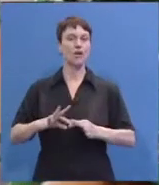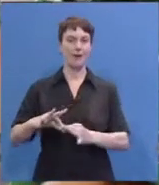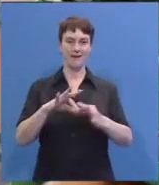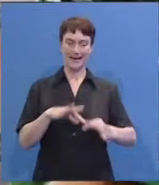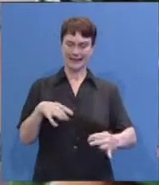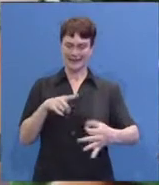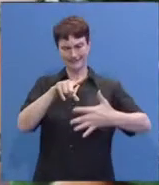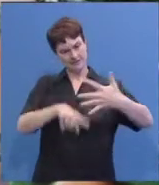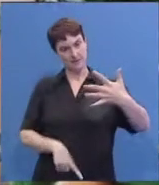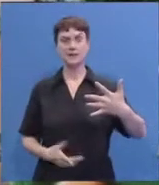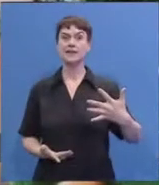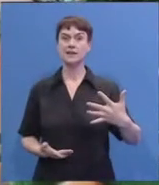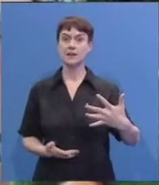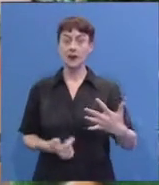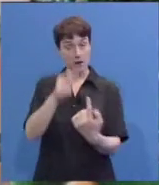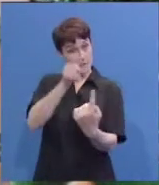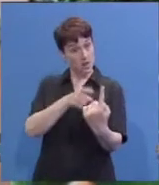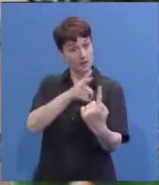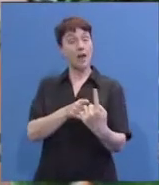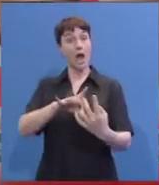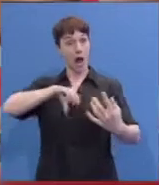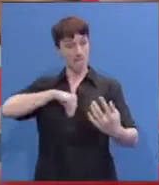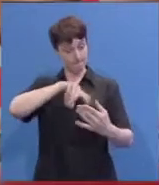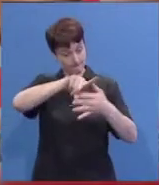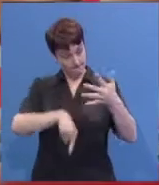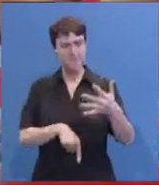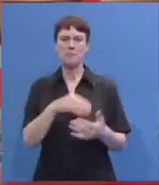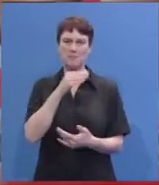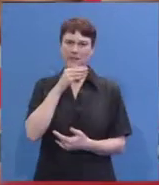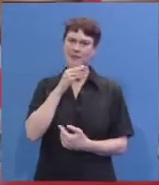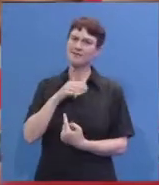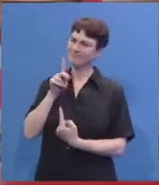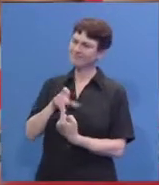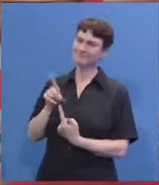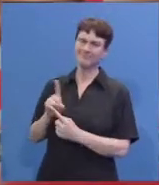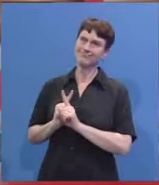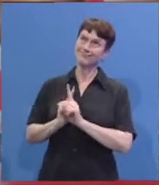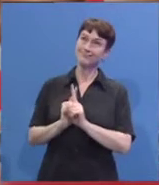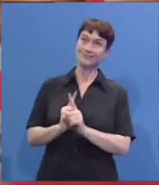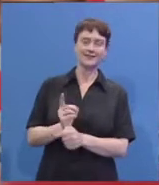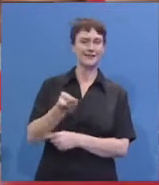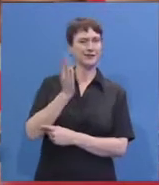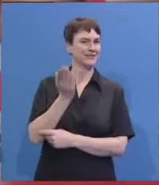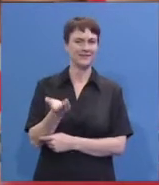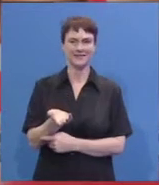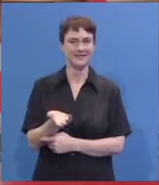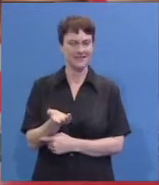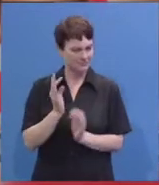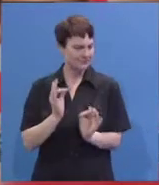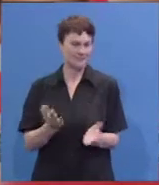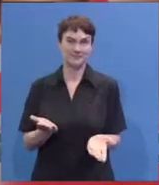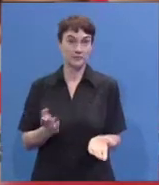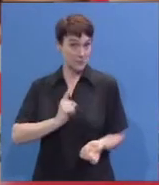And when one embraces those values, it could be deemed this person is a man of God, because God